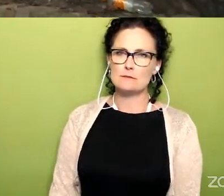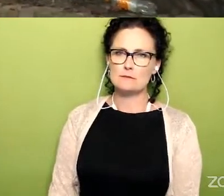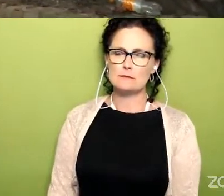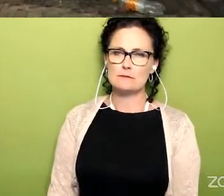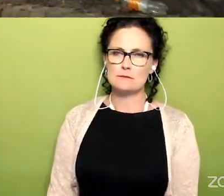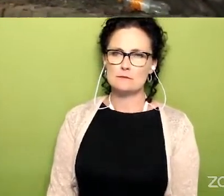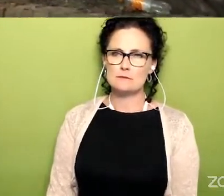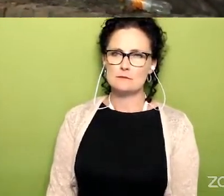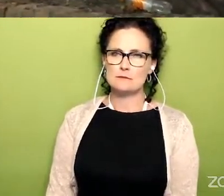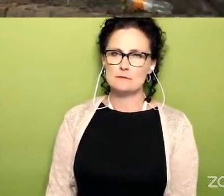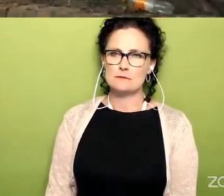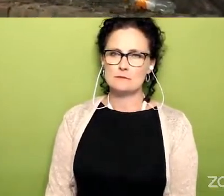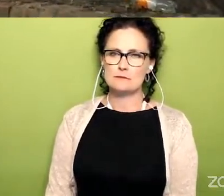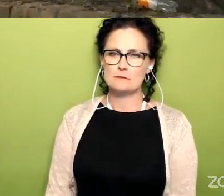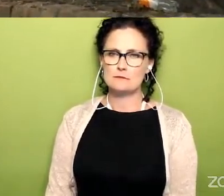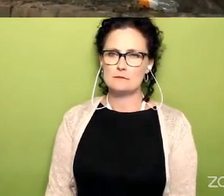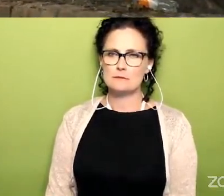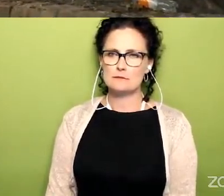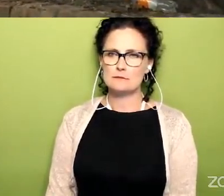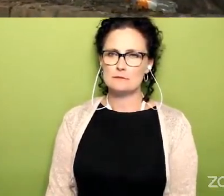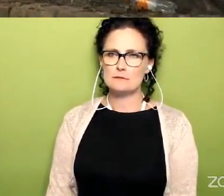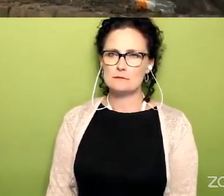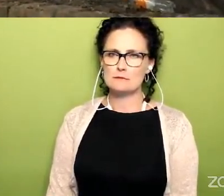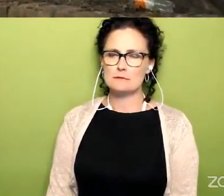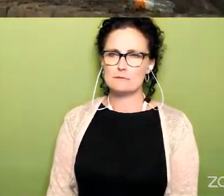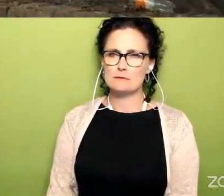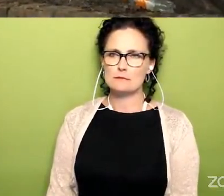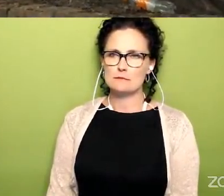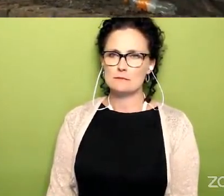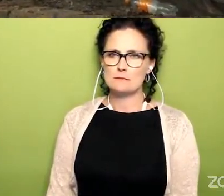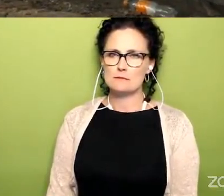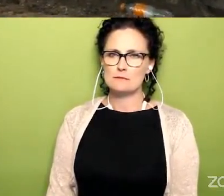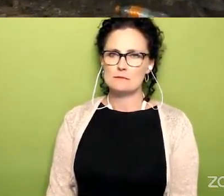Deep? Deep?